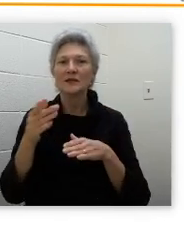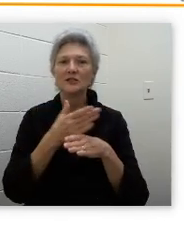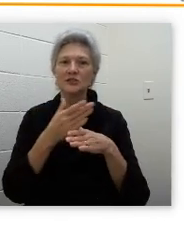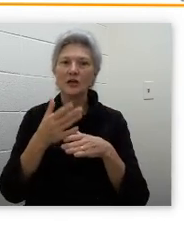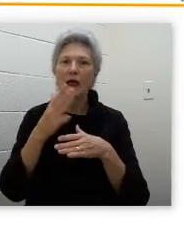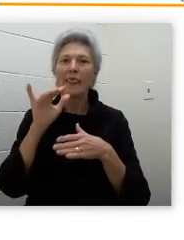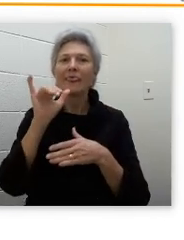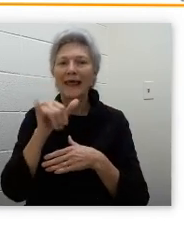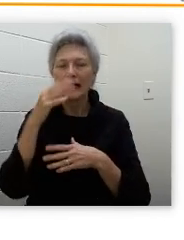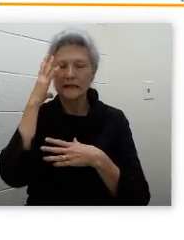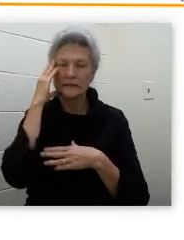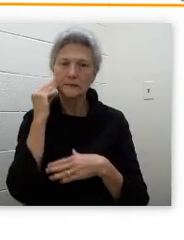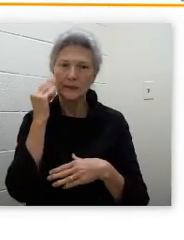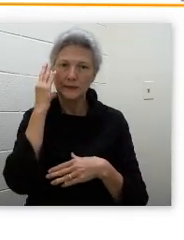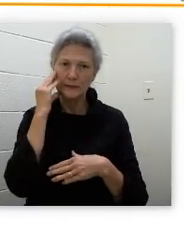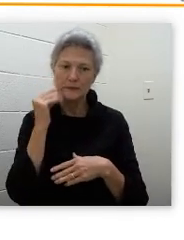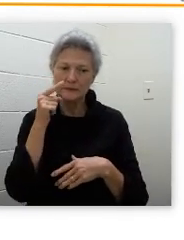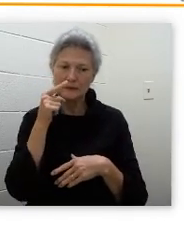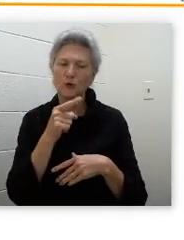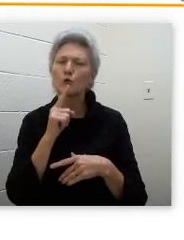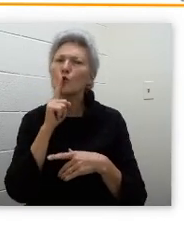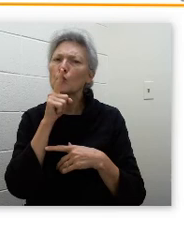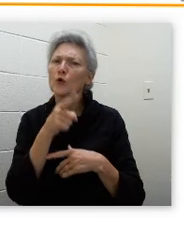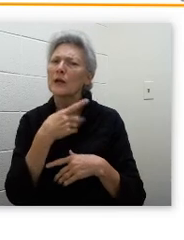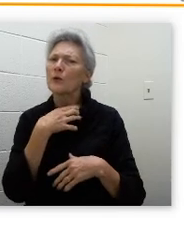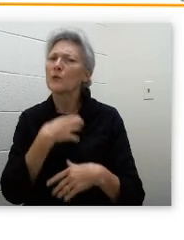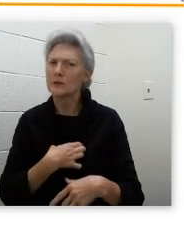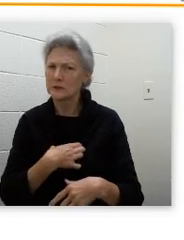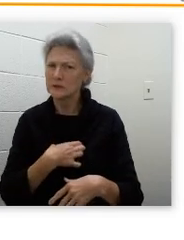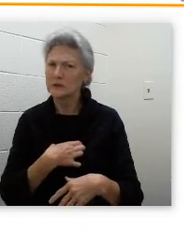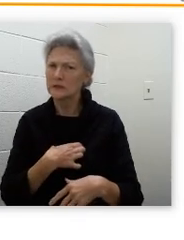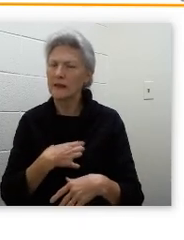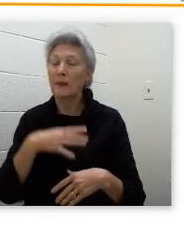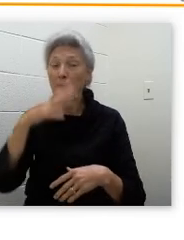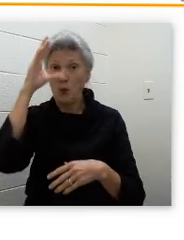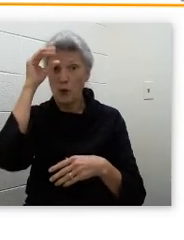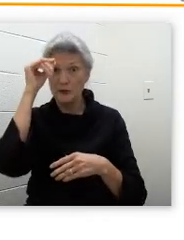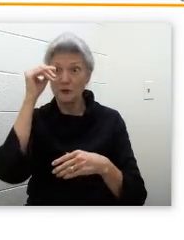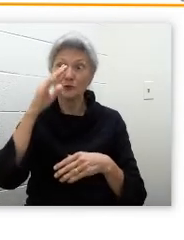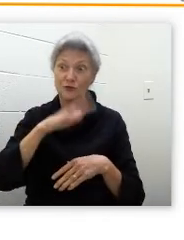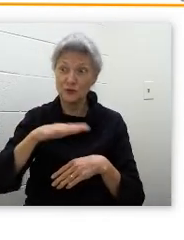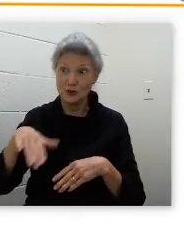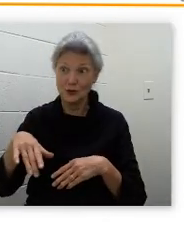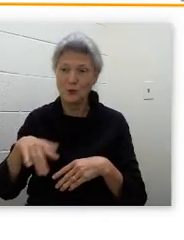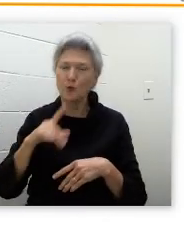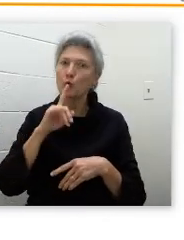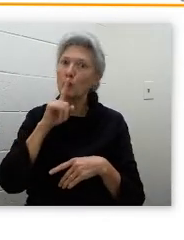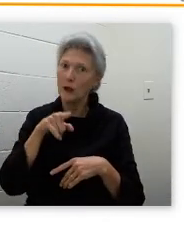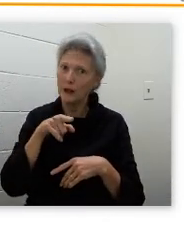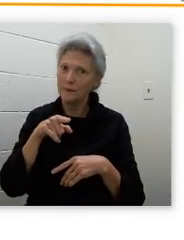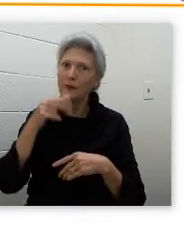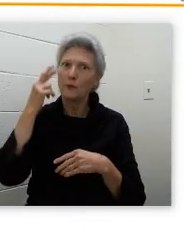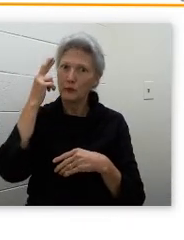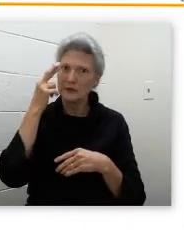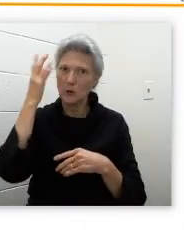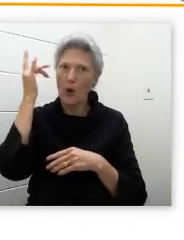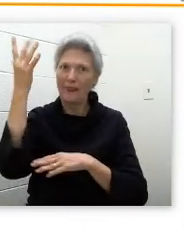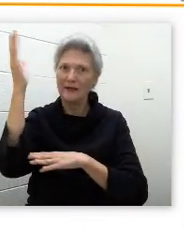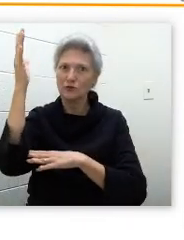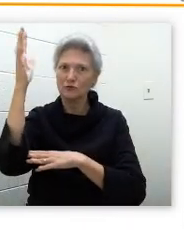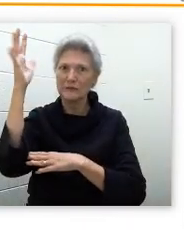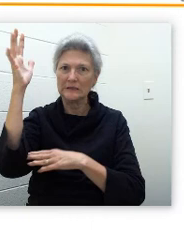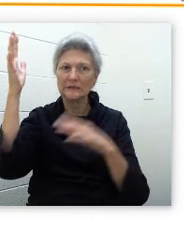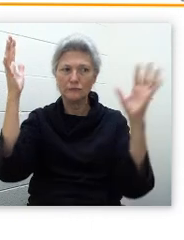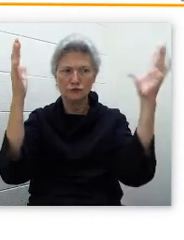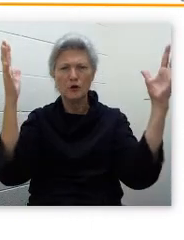that experience. So he really wishes that these boys or children would be the reason why these trees were